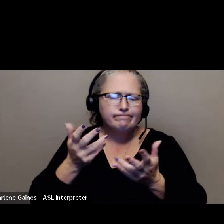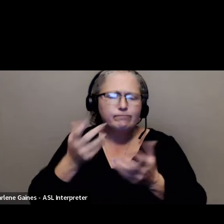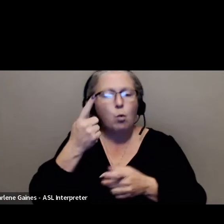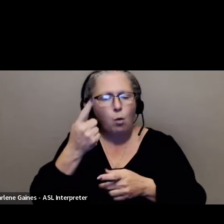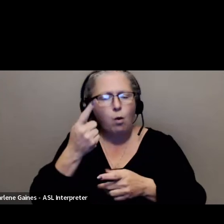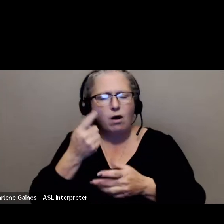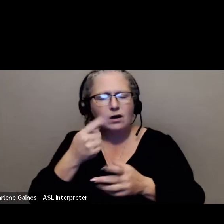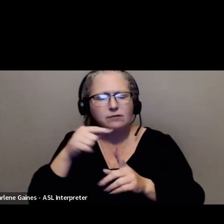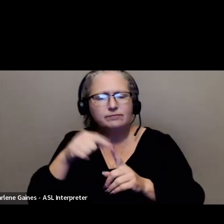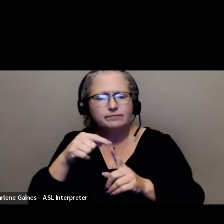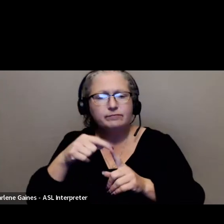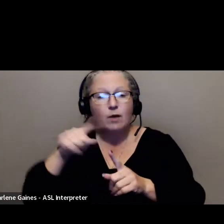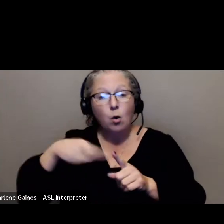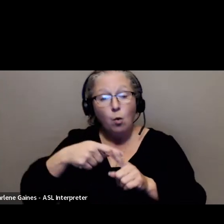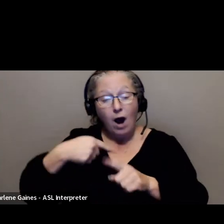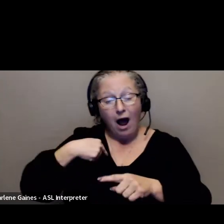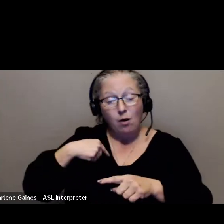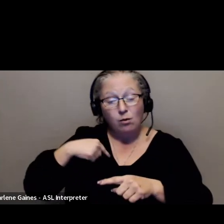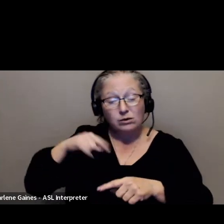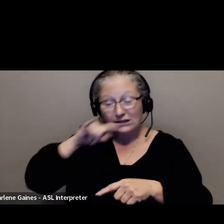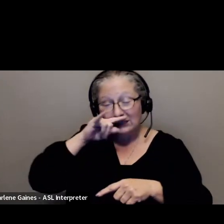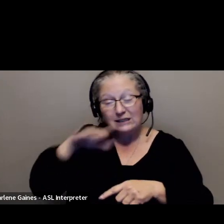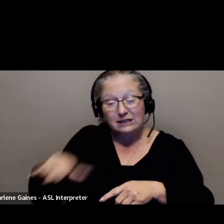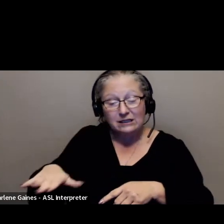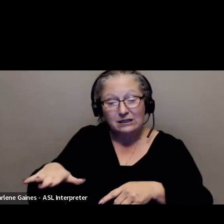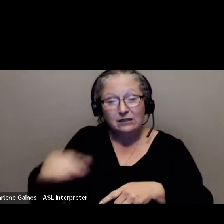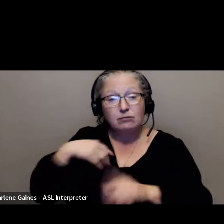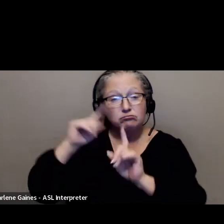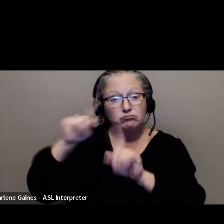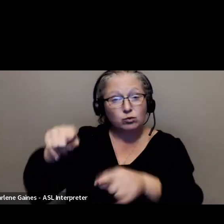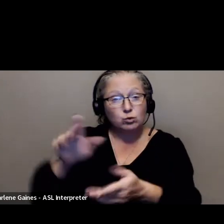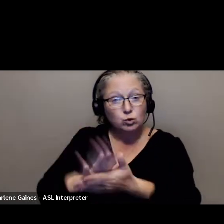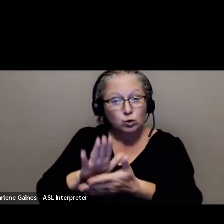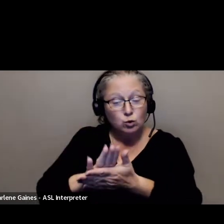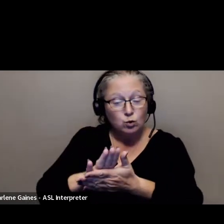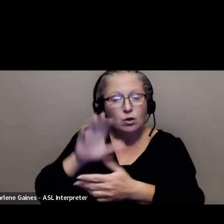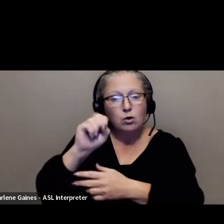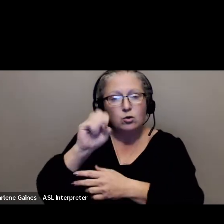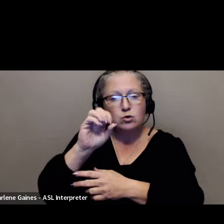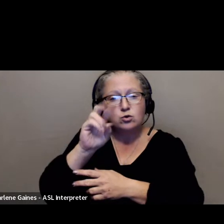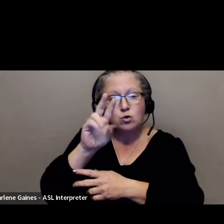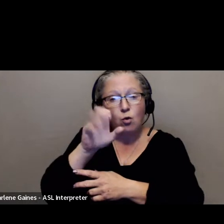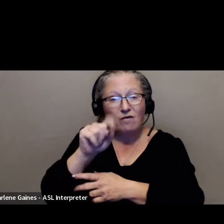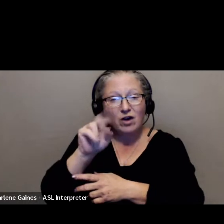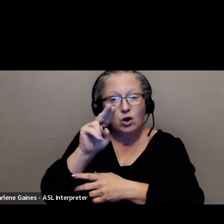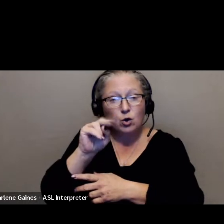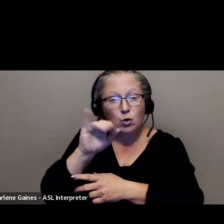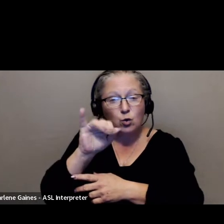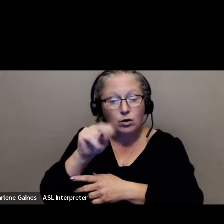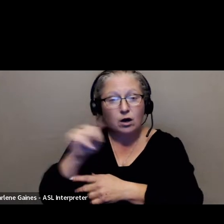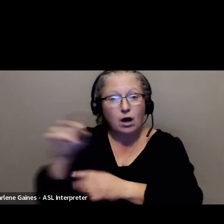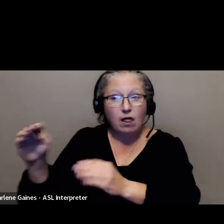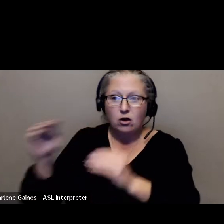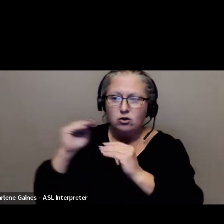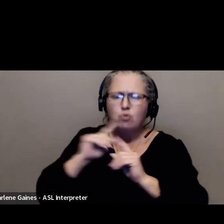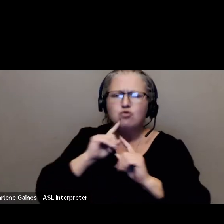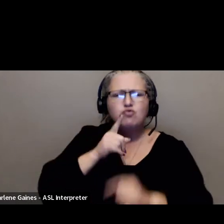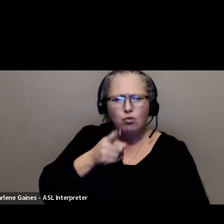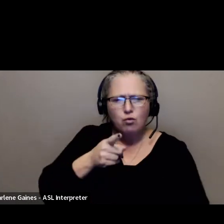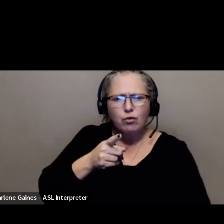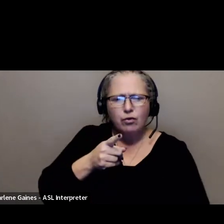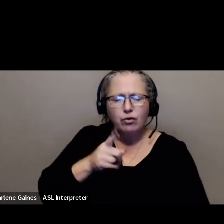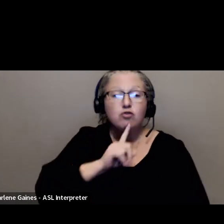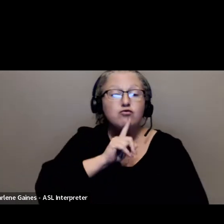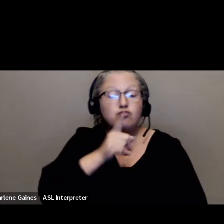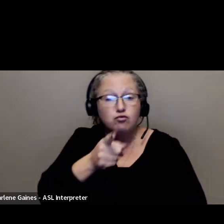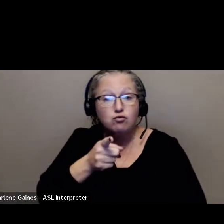thing. When I was a kid, going to school in Soviet Union, I was taught what was truth.